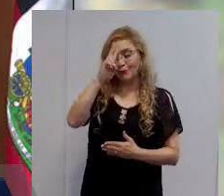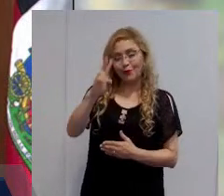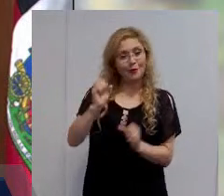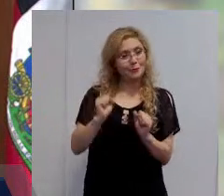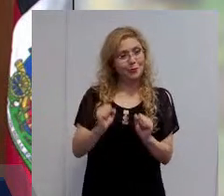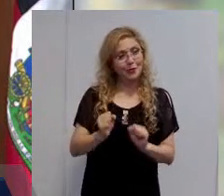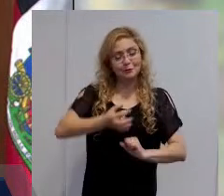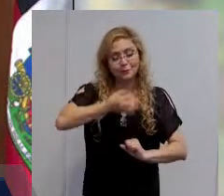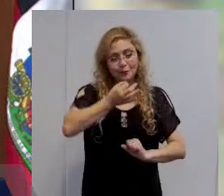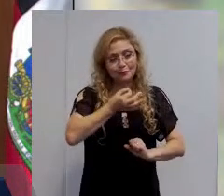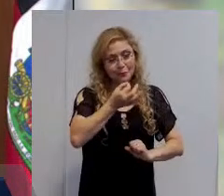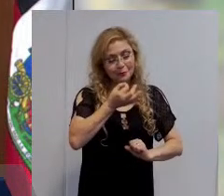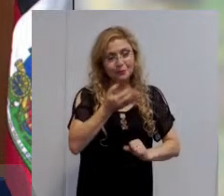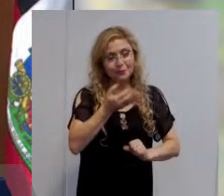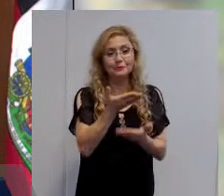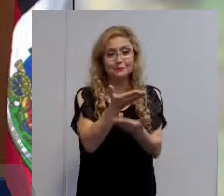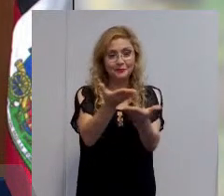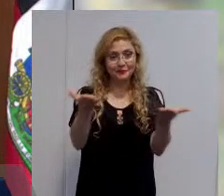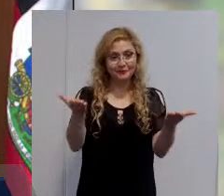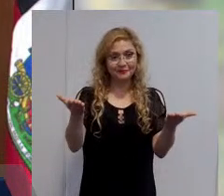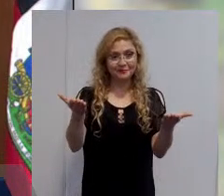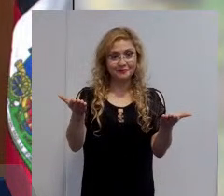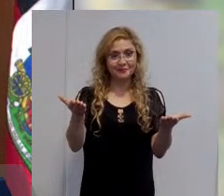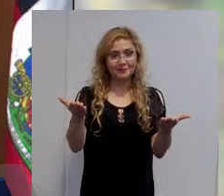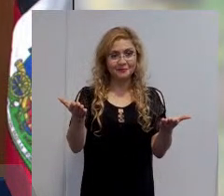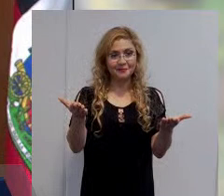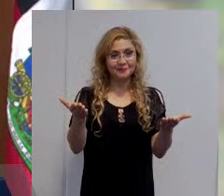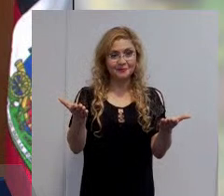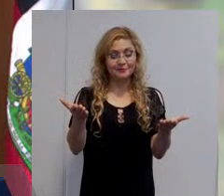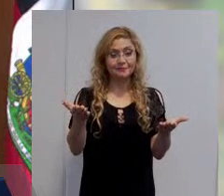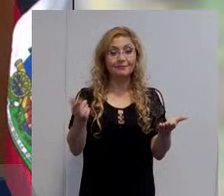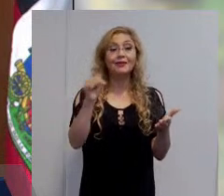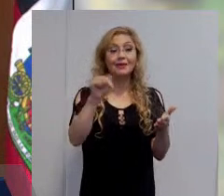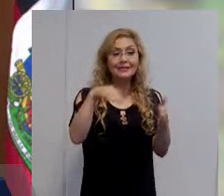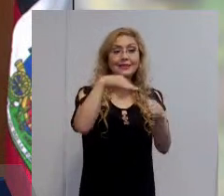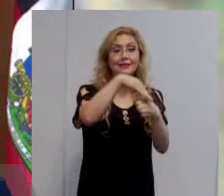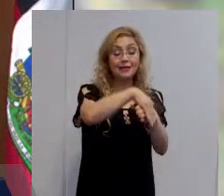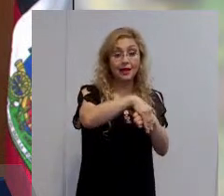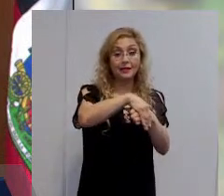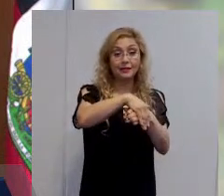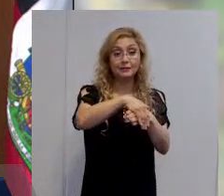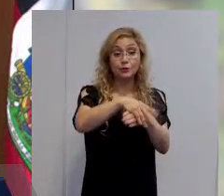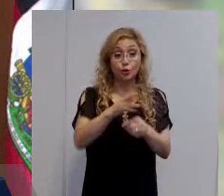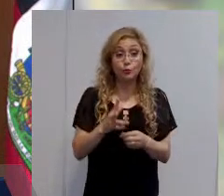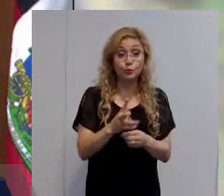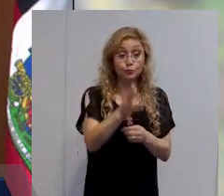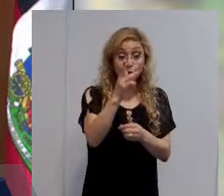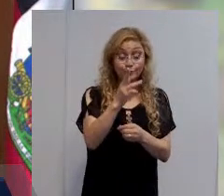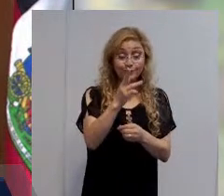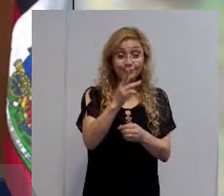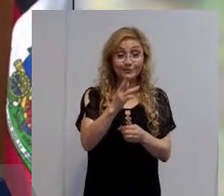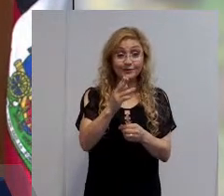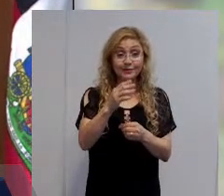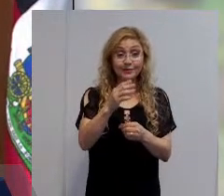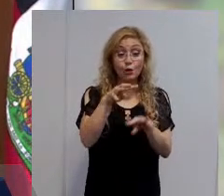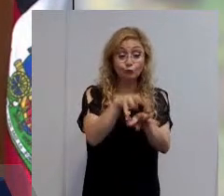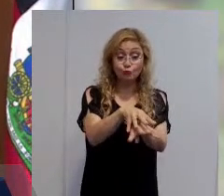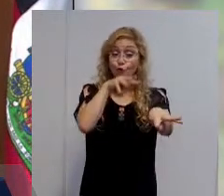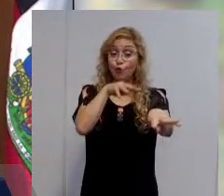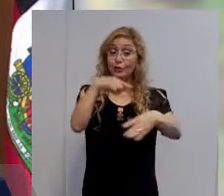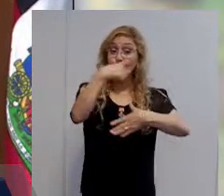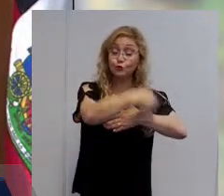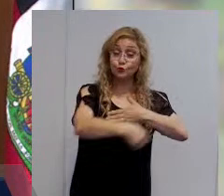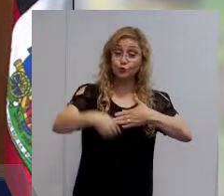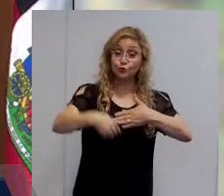minister. It's an honor for me to be here today to be speaking at the opening